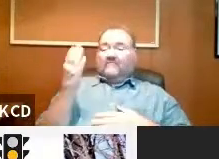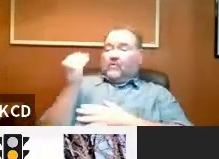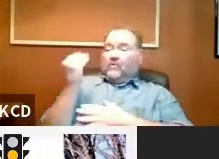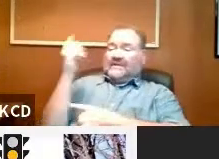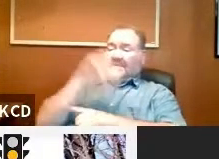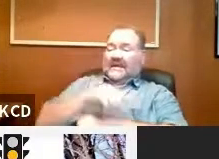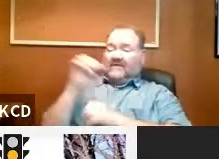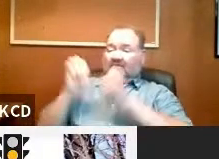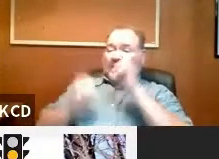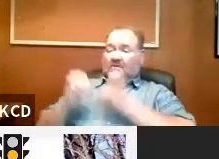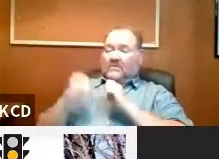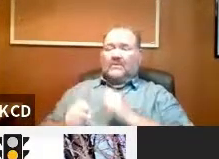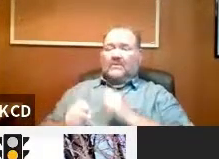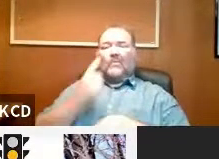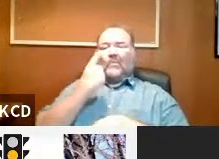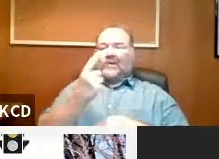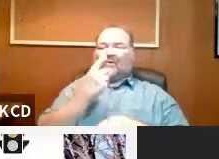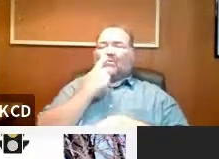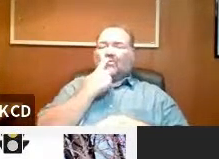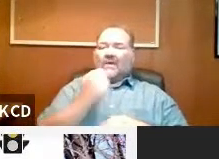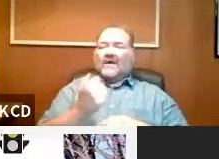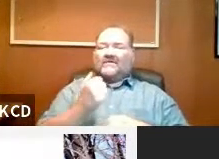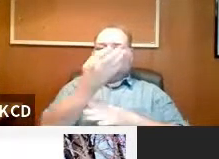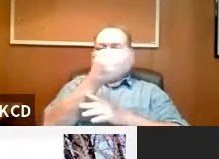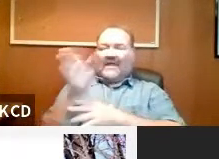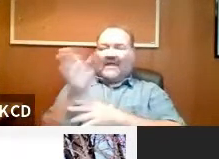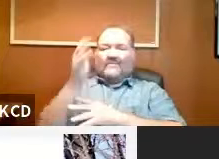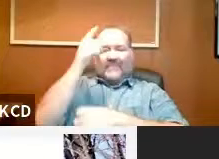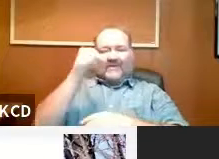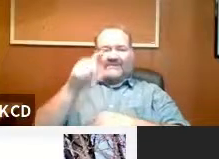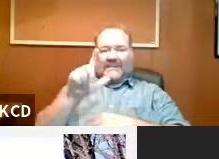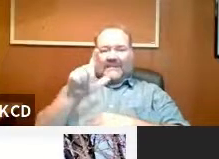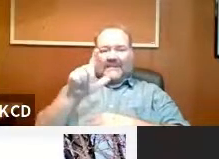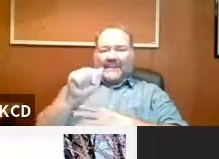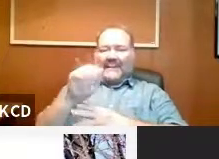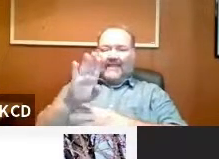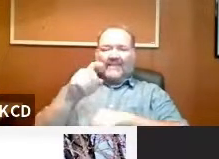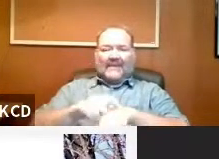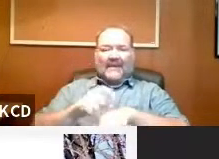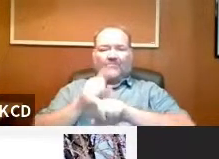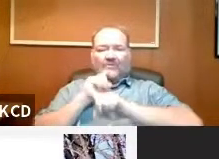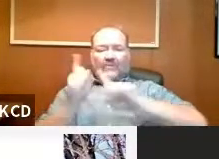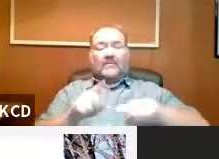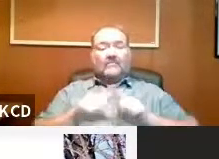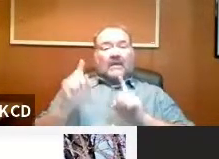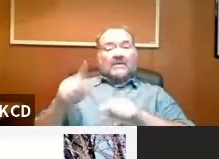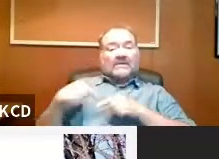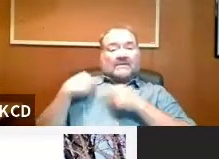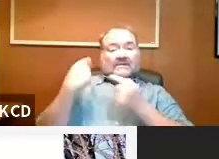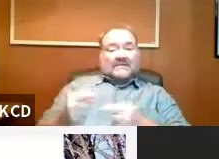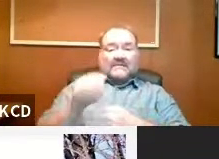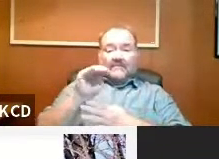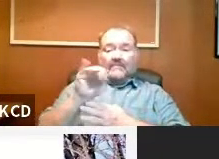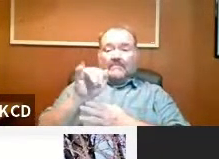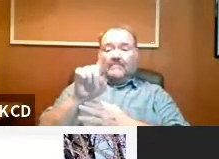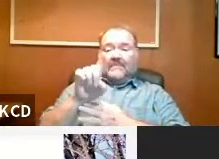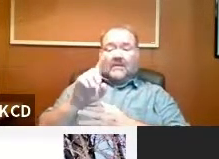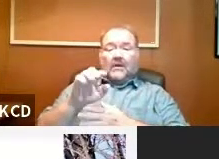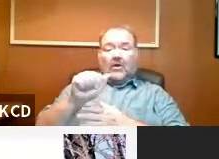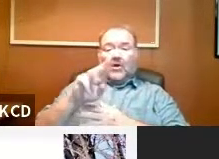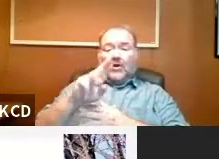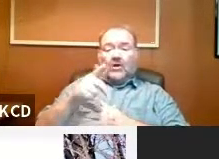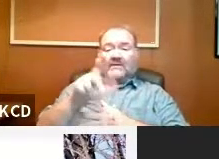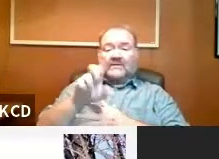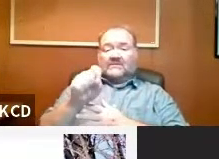we had one red flag noted for lab turnaround time. However, since mid-August, the lag time has decreased and the turnaround